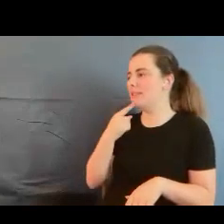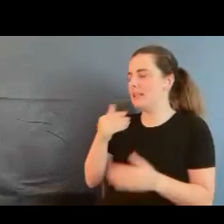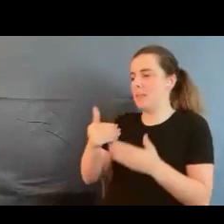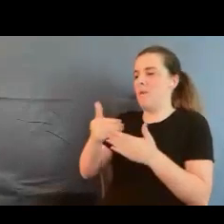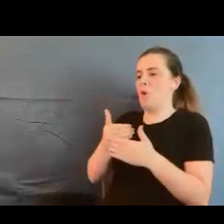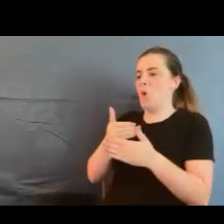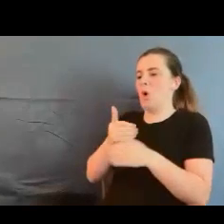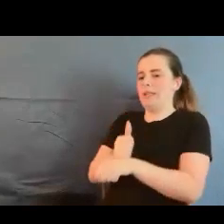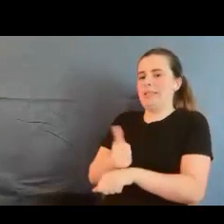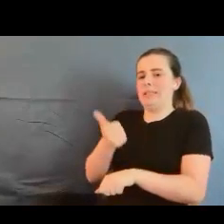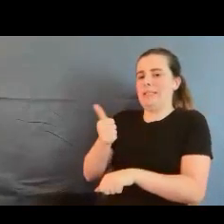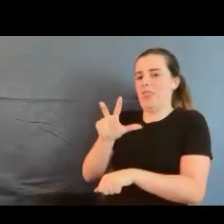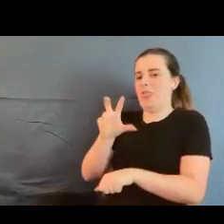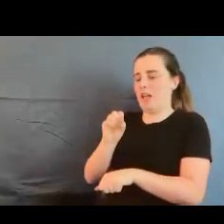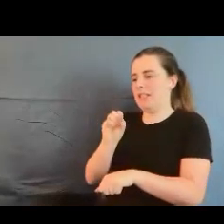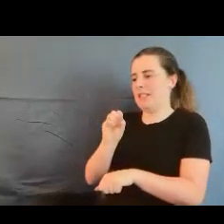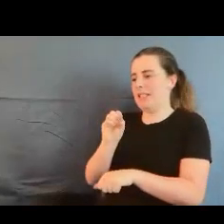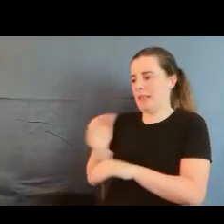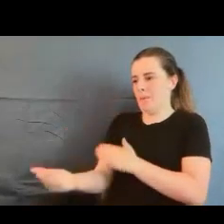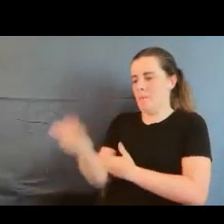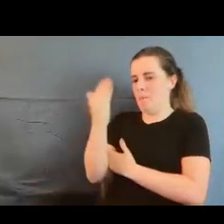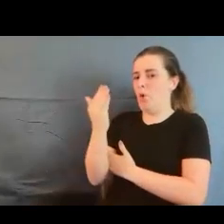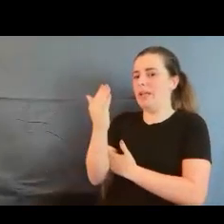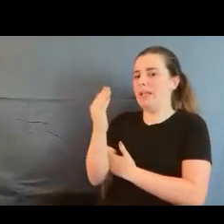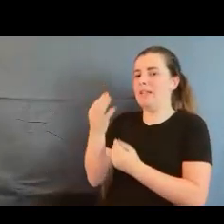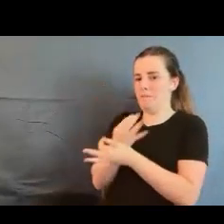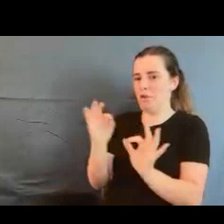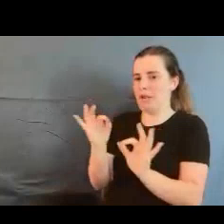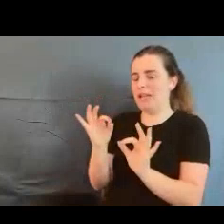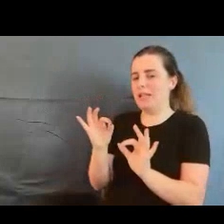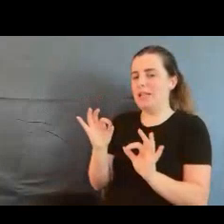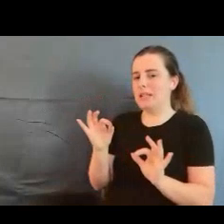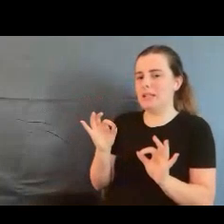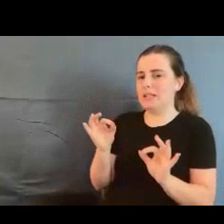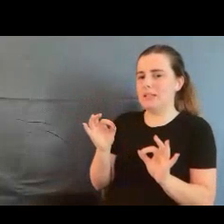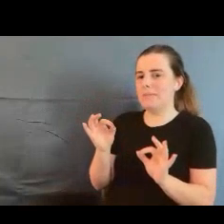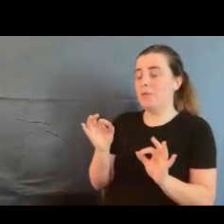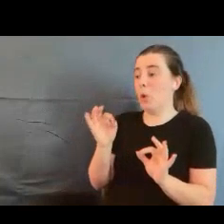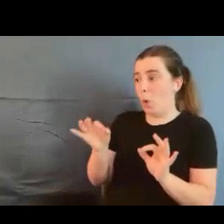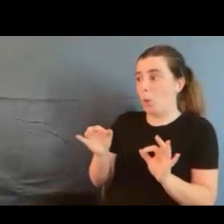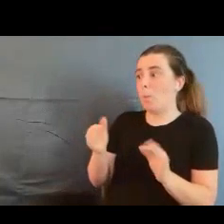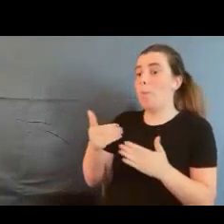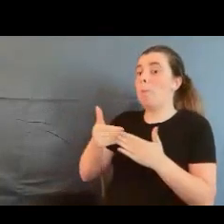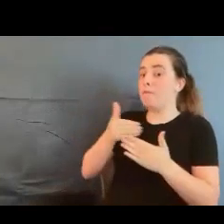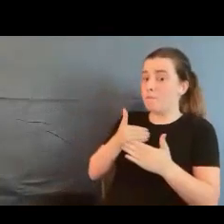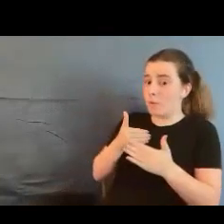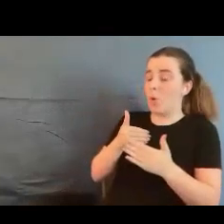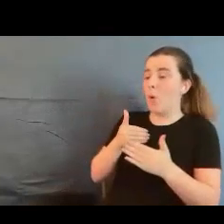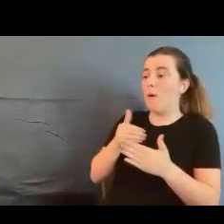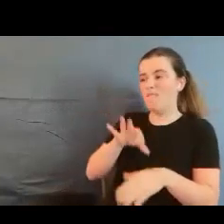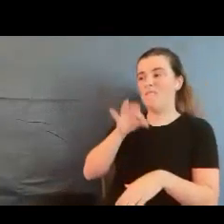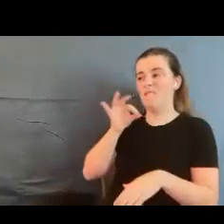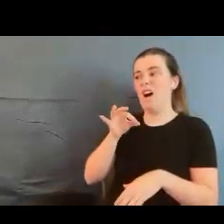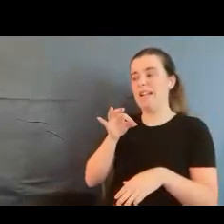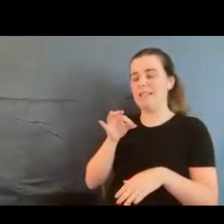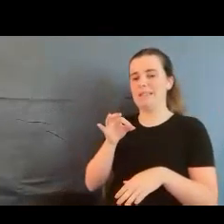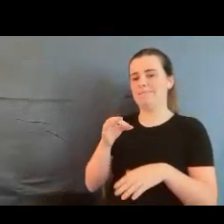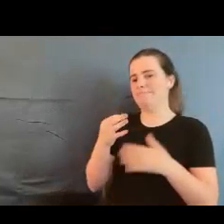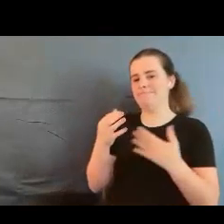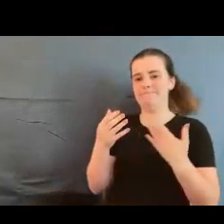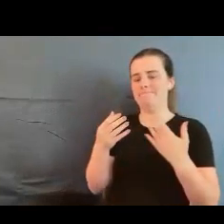10:30 a.m. So you will have to pay after that. So go find a crew member before 10:30. As Elena mentioned, you can go into